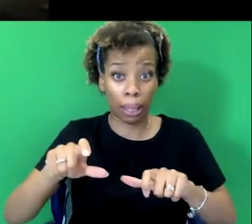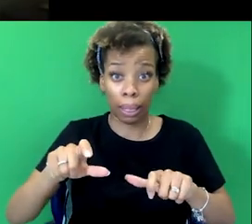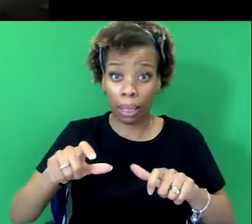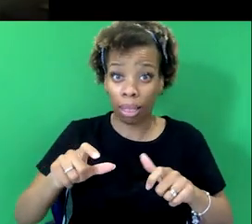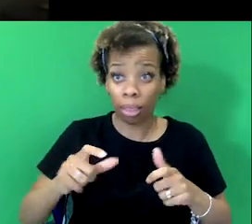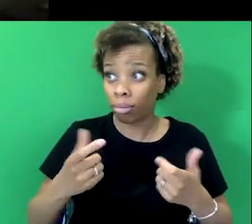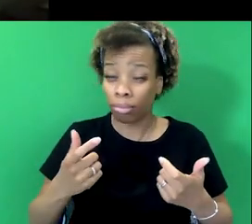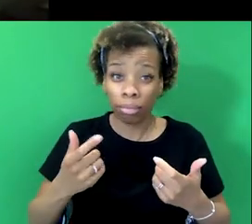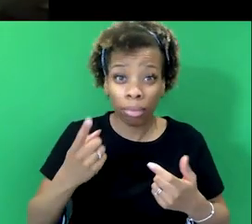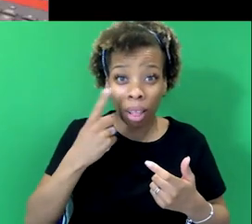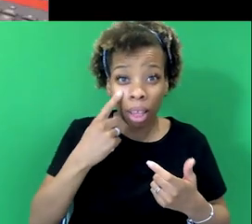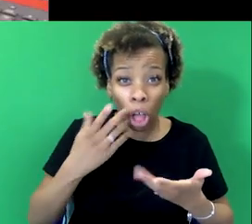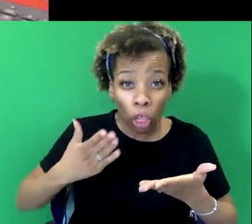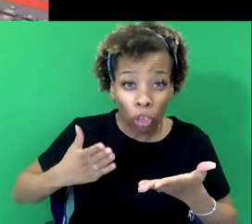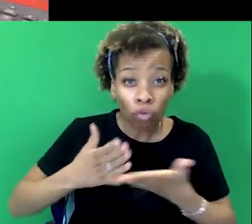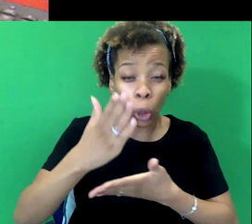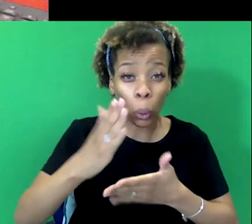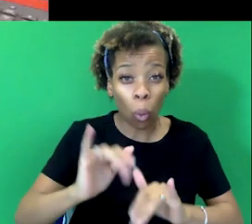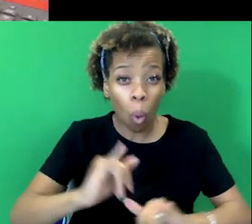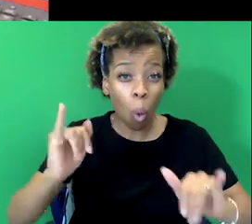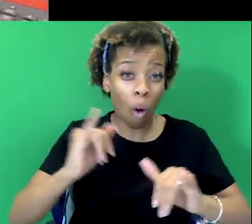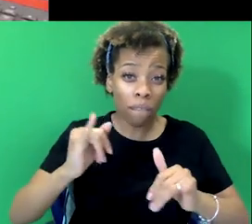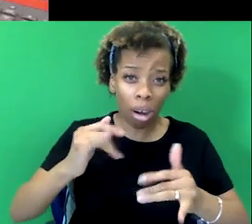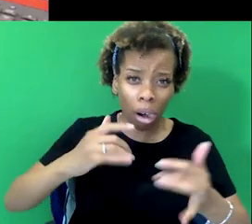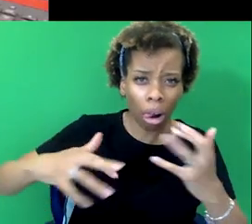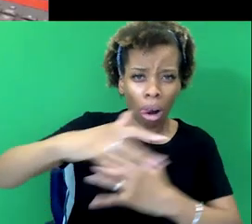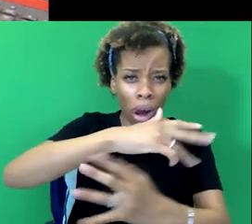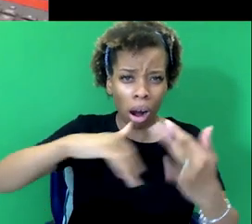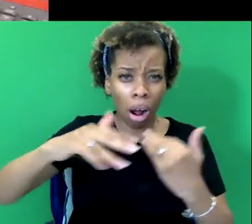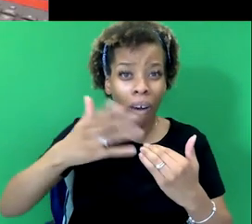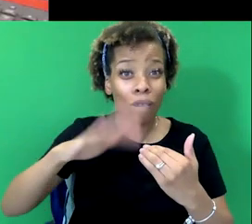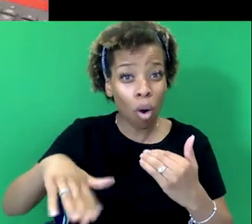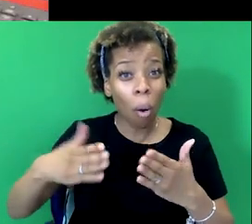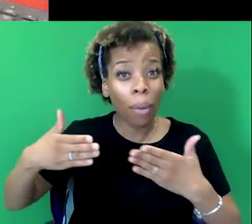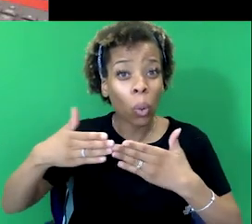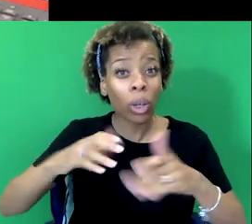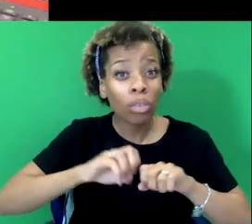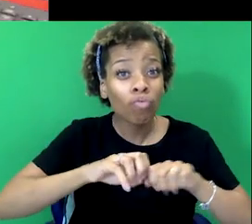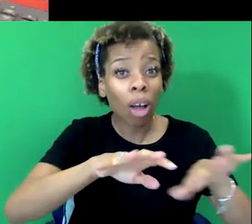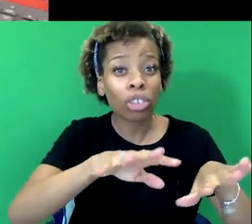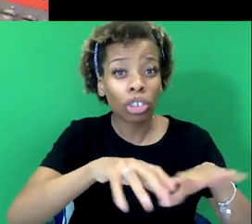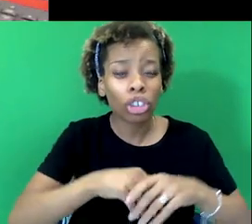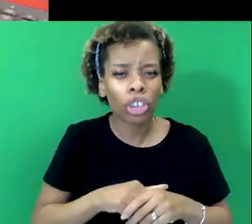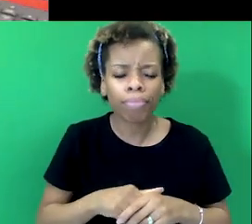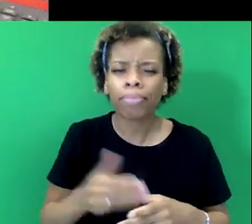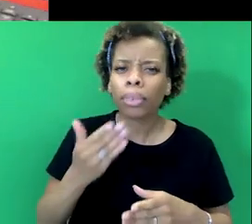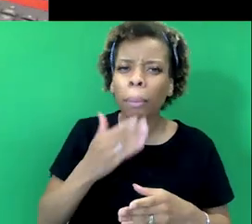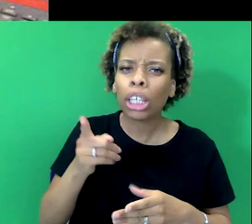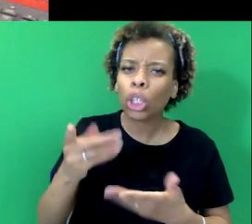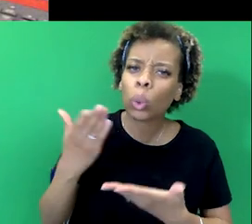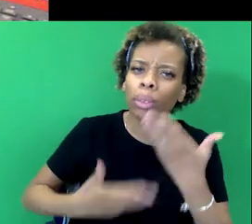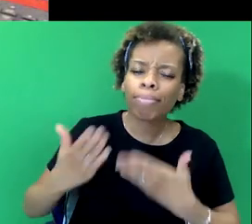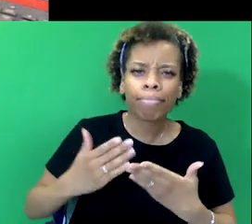living through that awful scandal. And I want you to tell me about how, or tell us all about this,